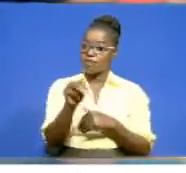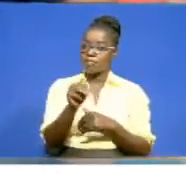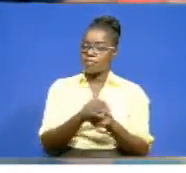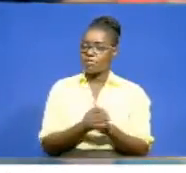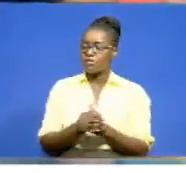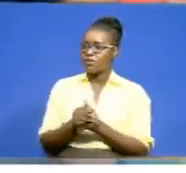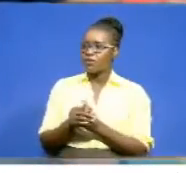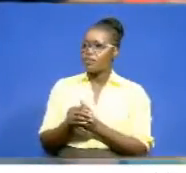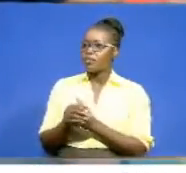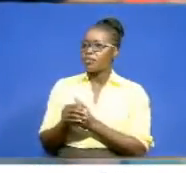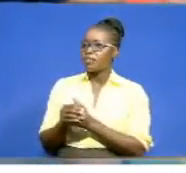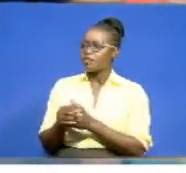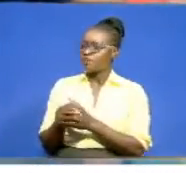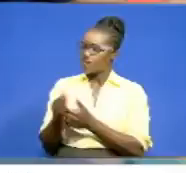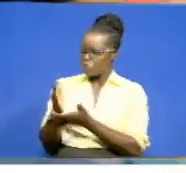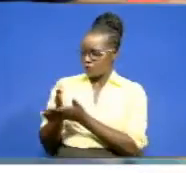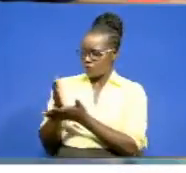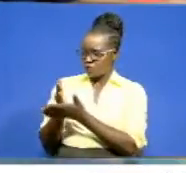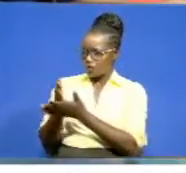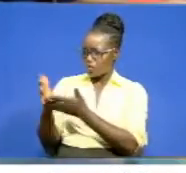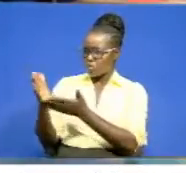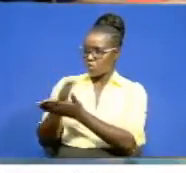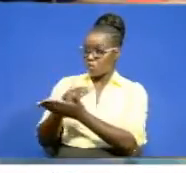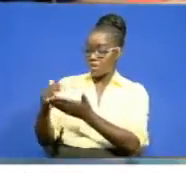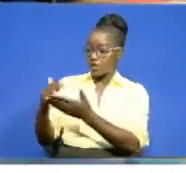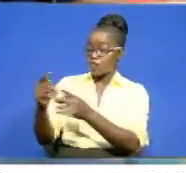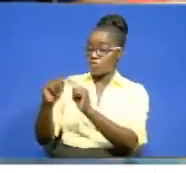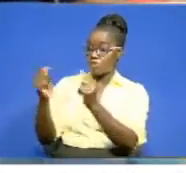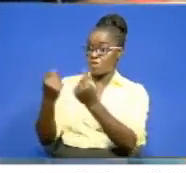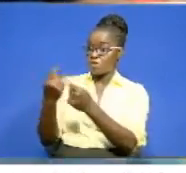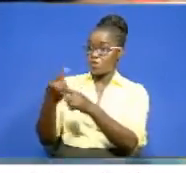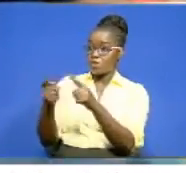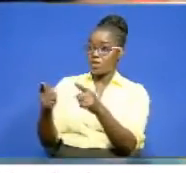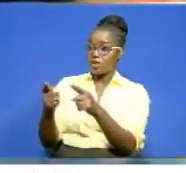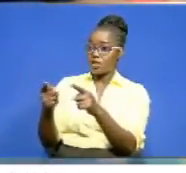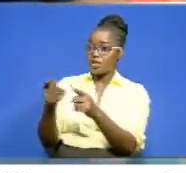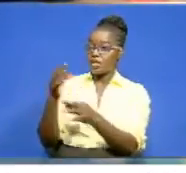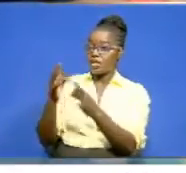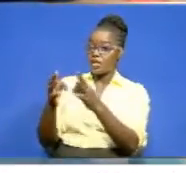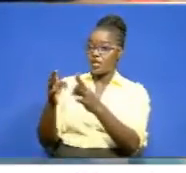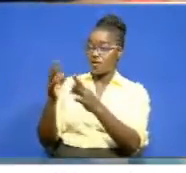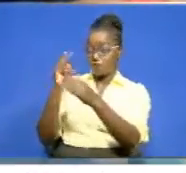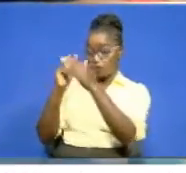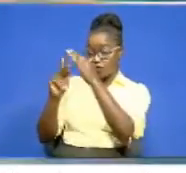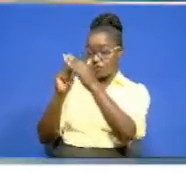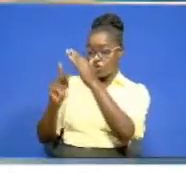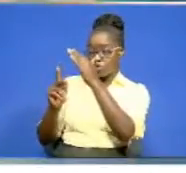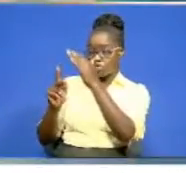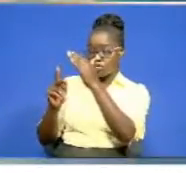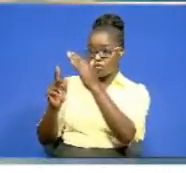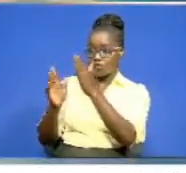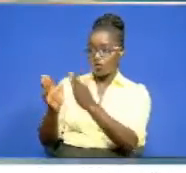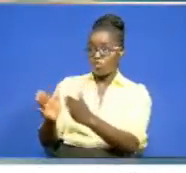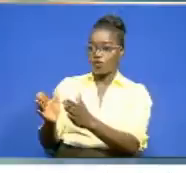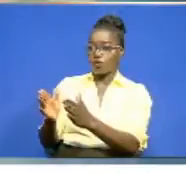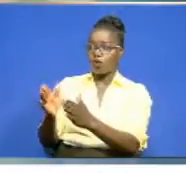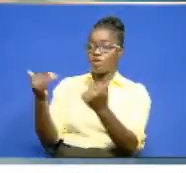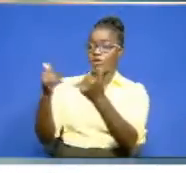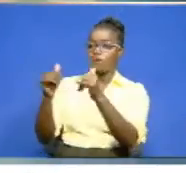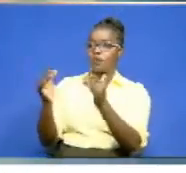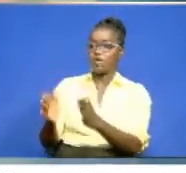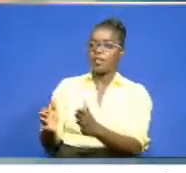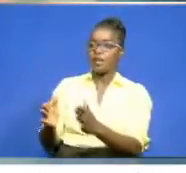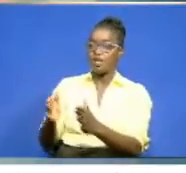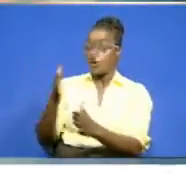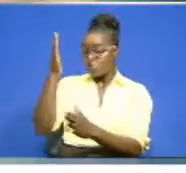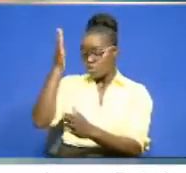Gelling is part of the team, but I believe in, if you're a professional player, mm-hmm, you know at the